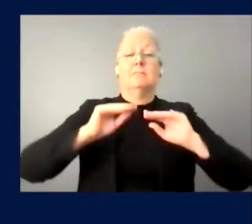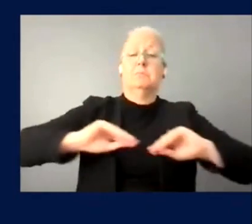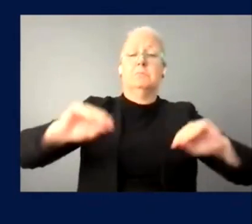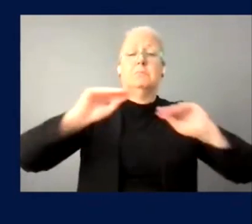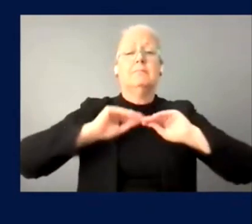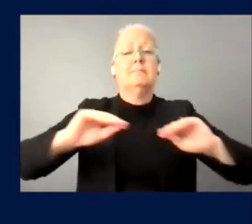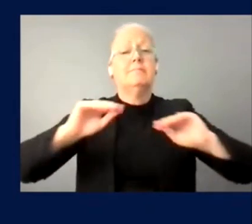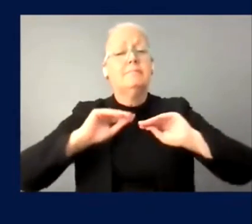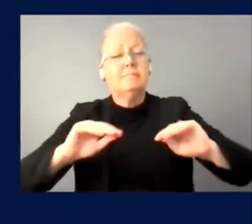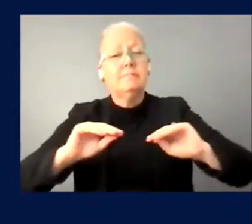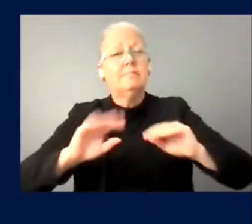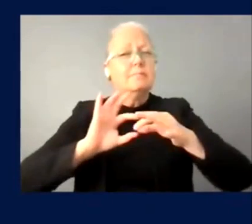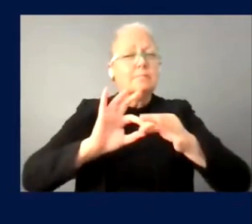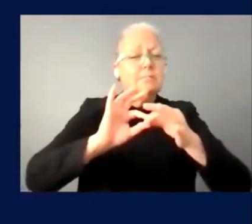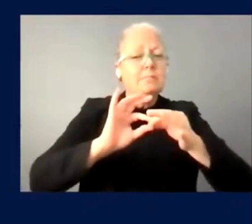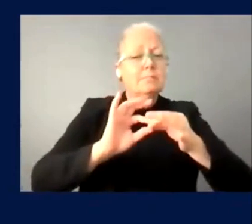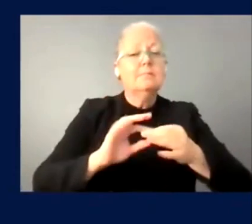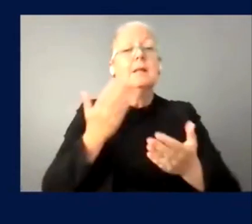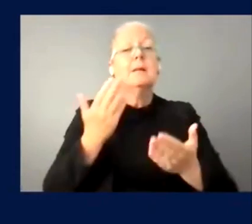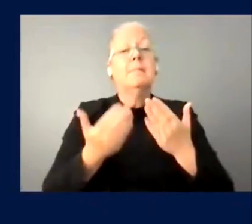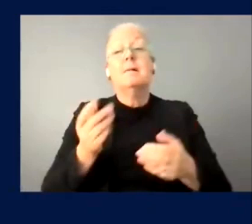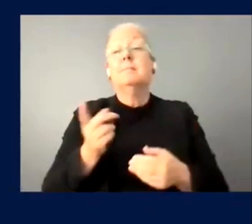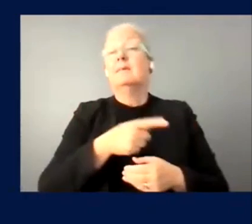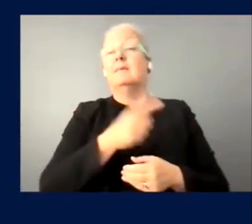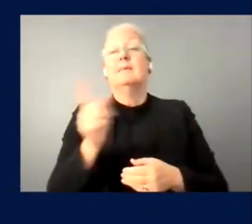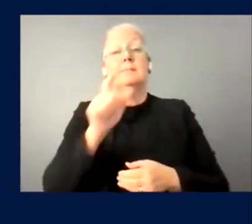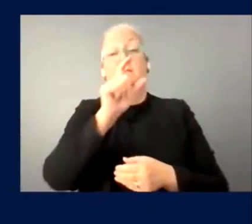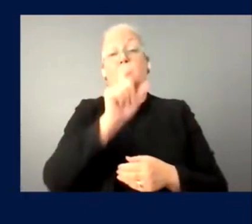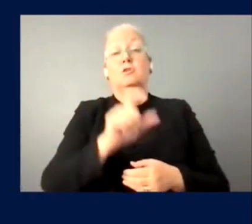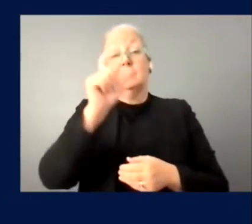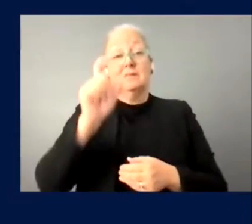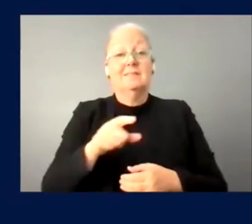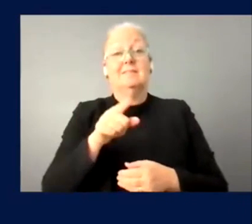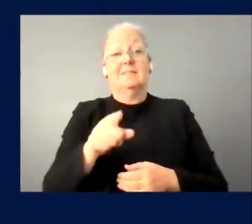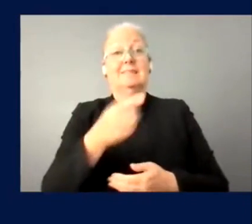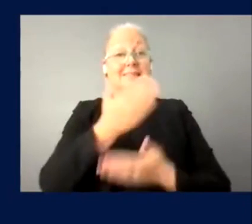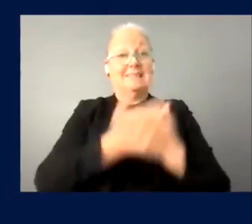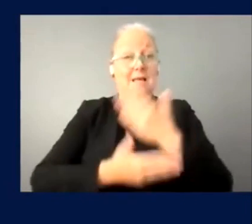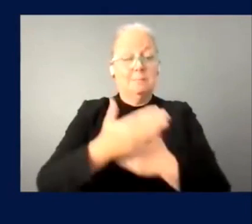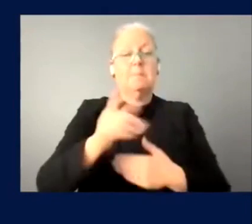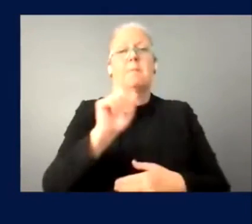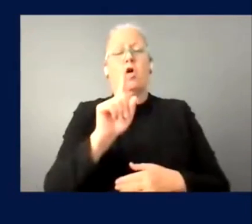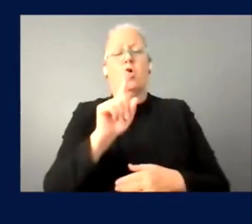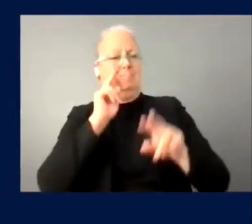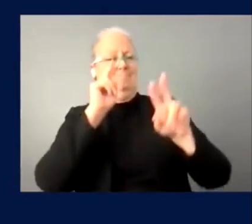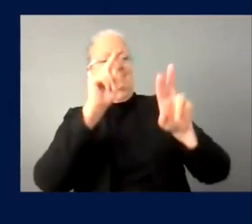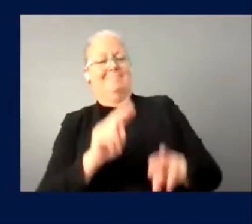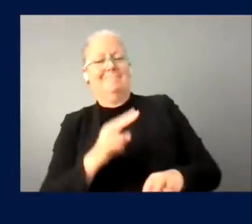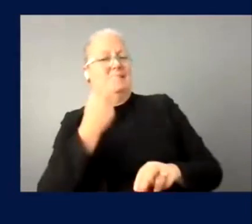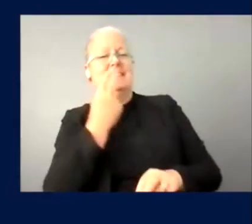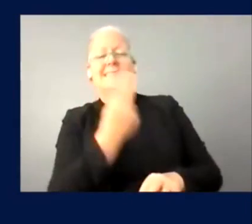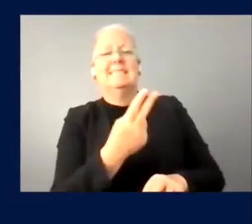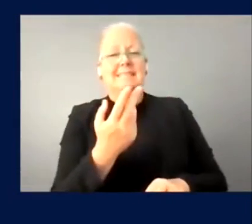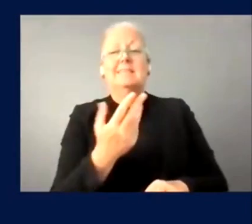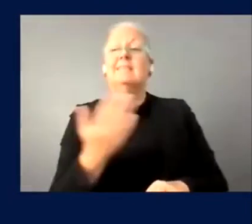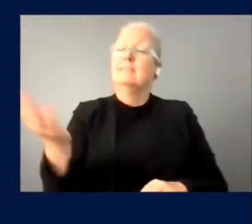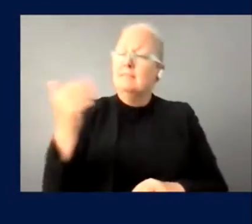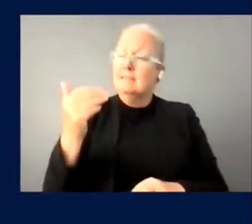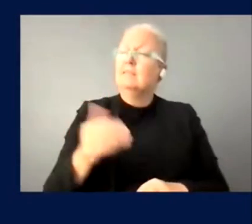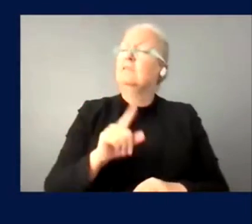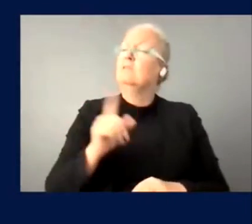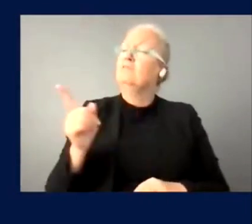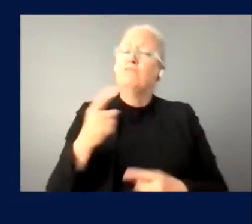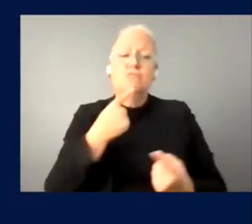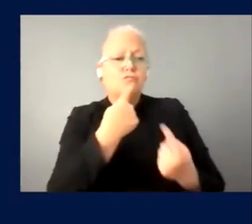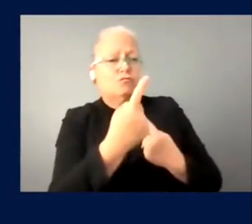invite non-visibly disabled fans to come and talk about their experiences at the stadium, what's working for them, where they've had good practice